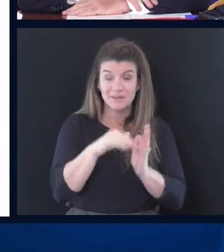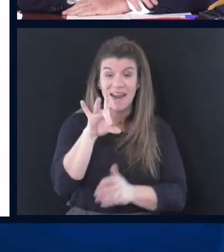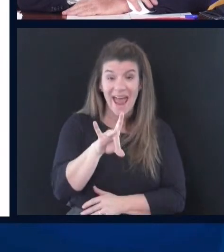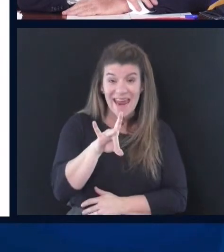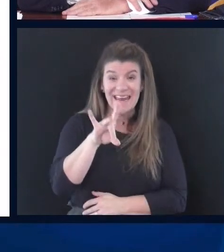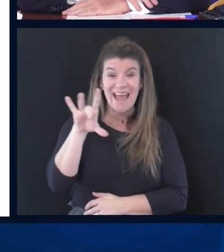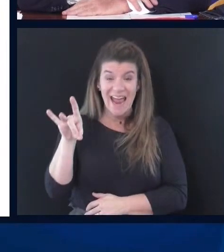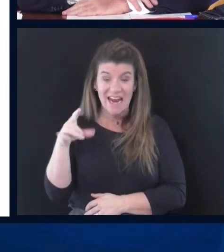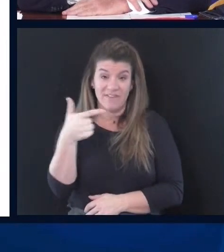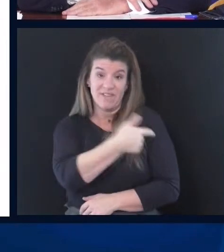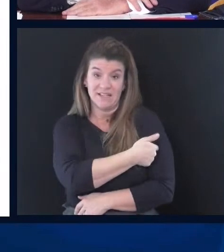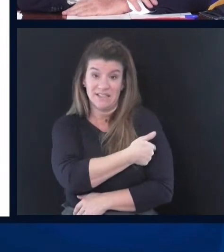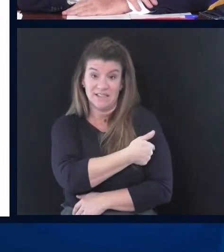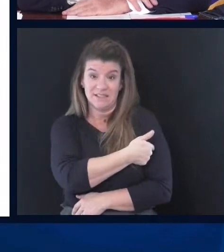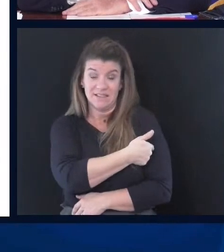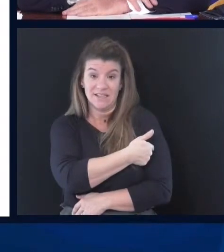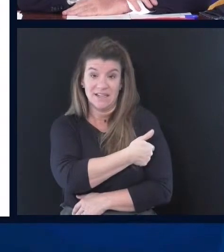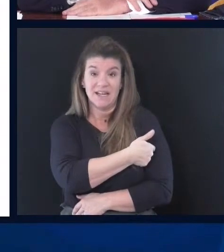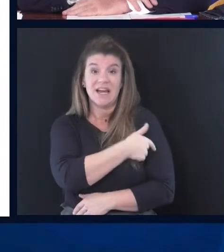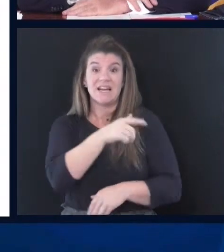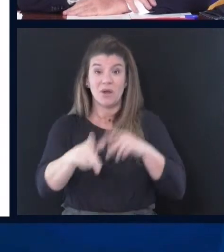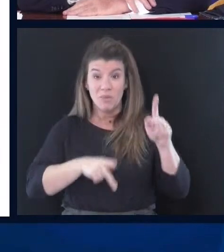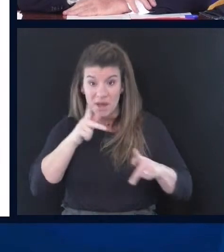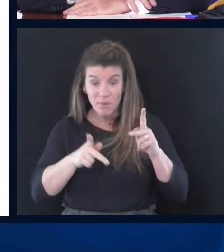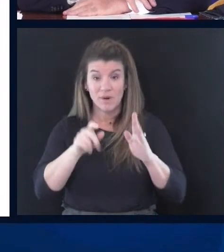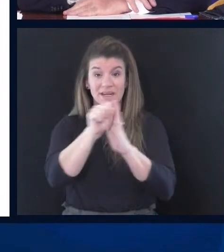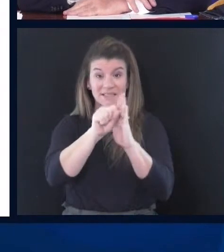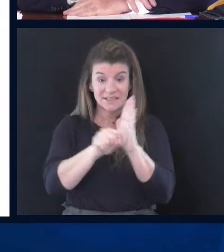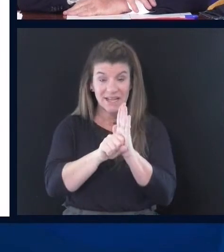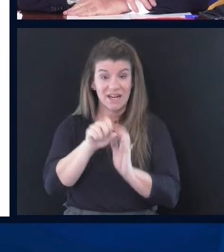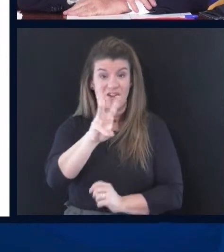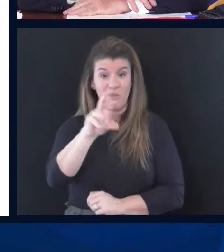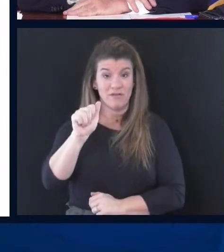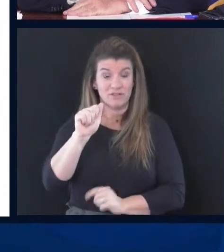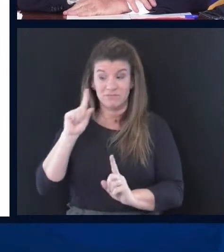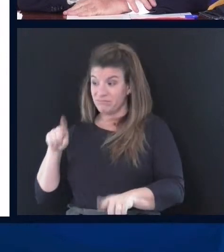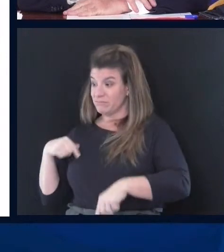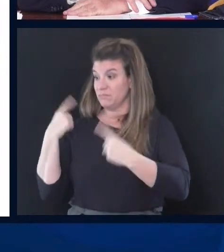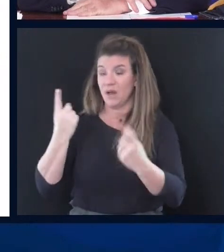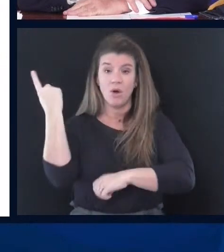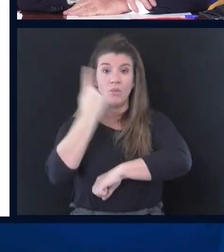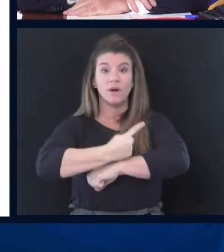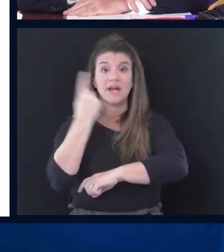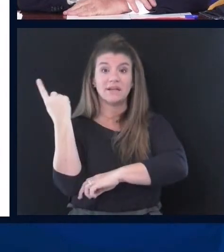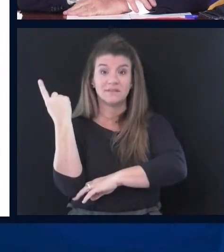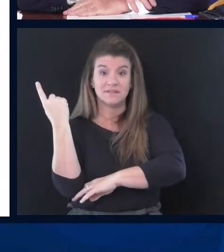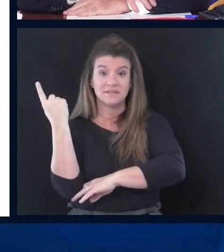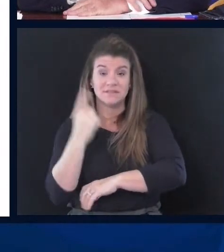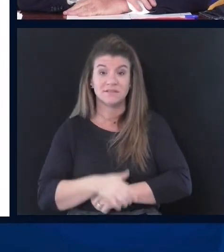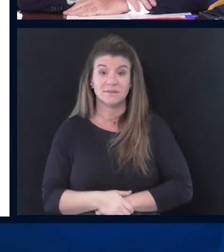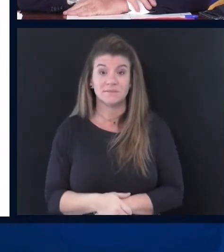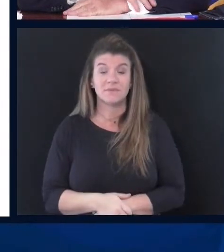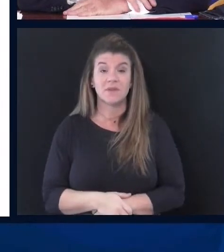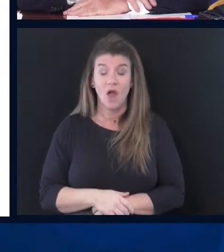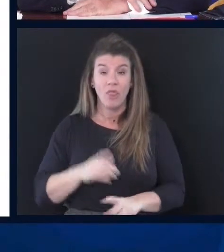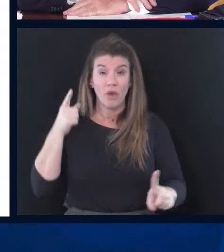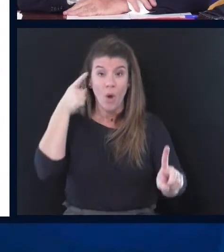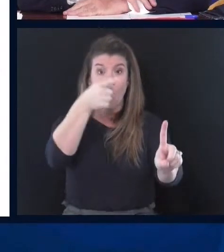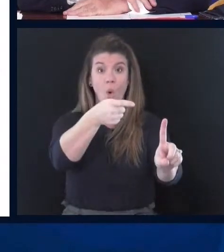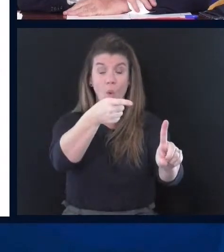15,088 vaccines to people in the state of West Virginia in the last 24 hours. Our goal is to